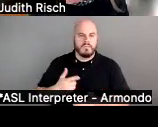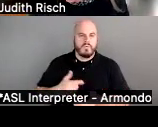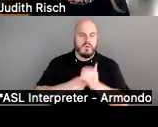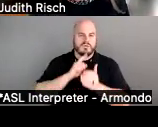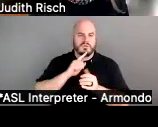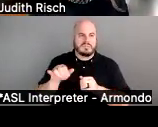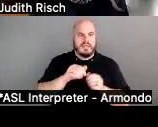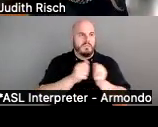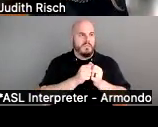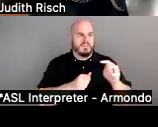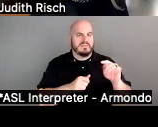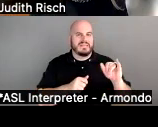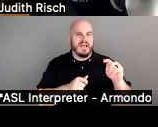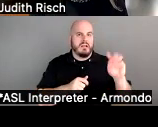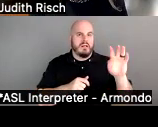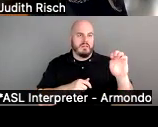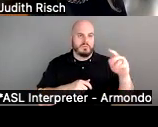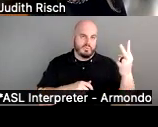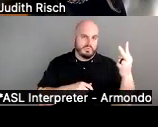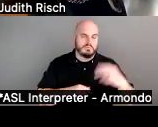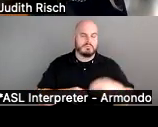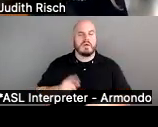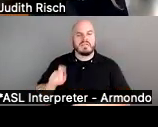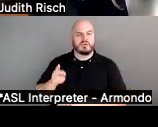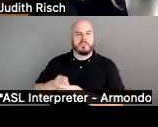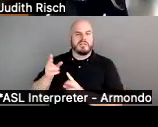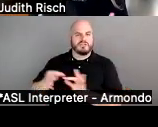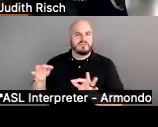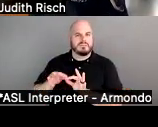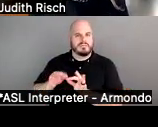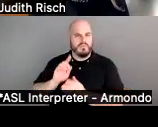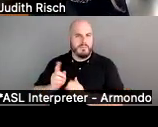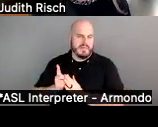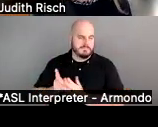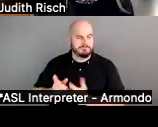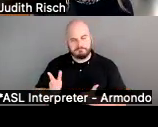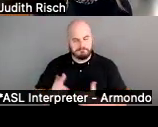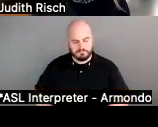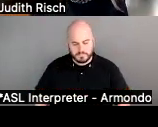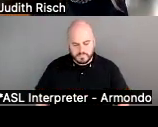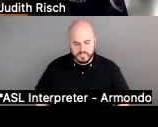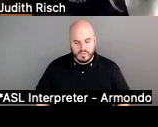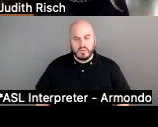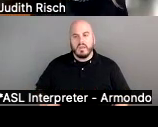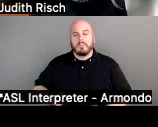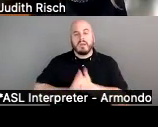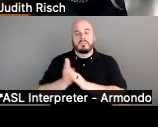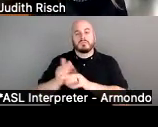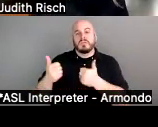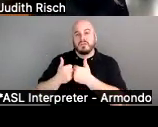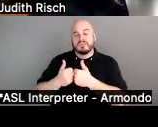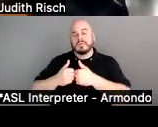II regulations, but I did need to talk about this for a minute. Where it gets really hard is we have a whole bunch of